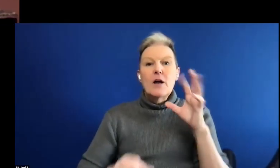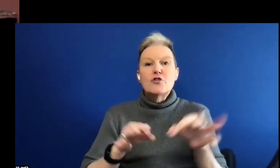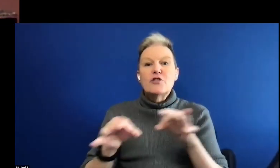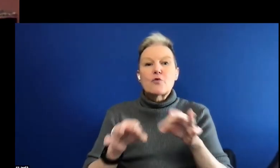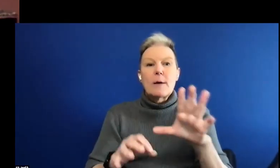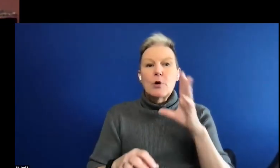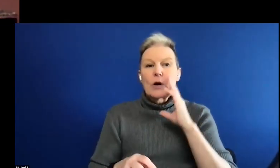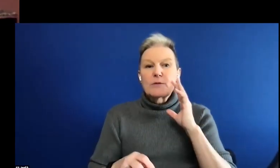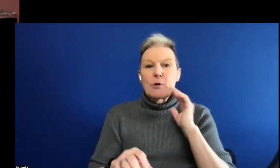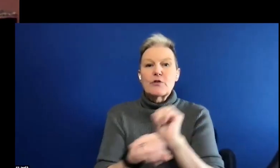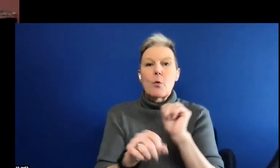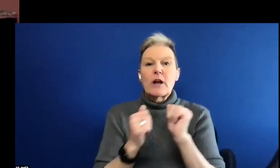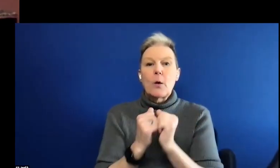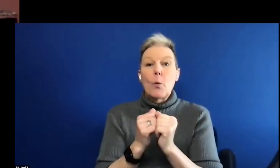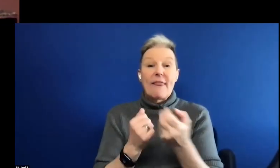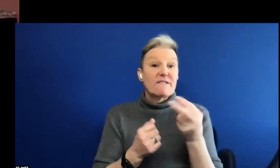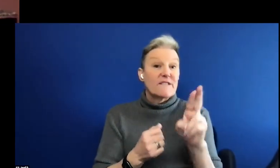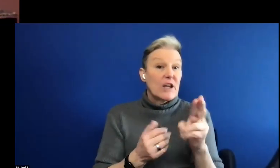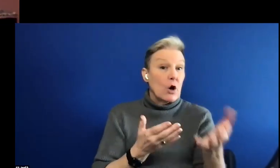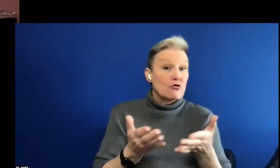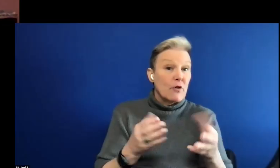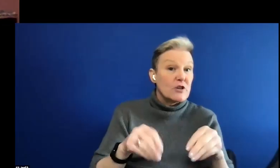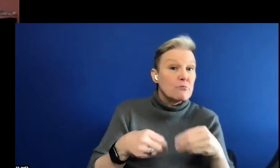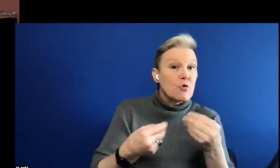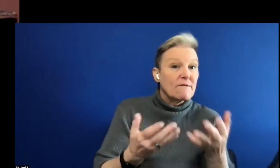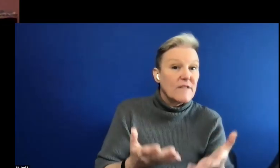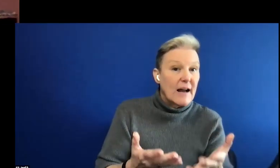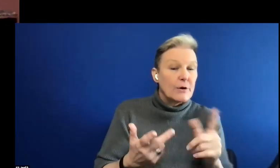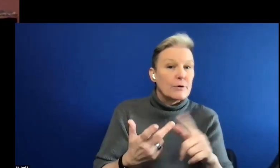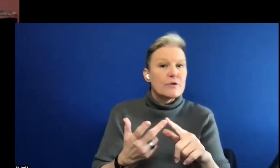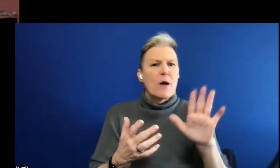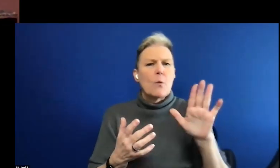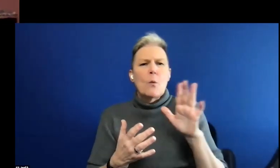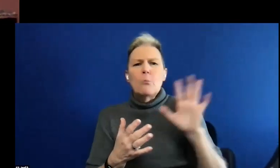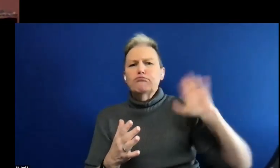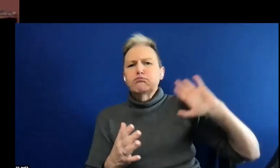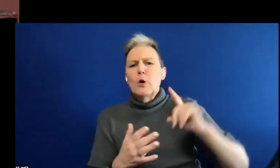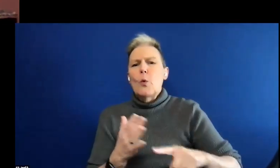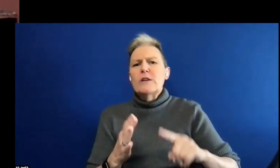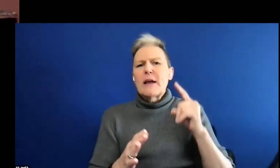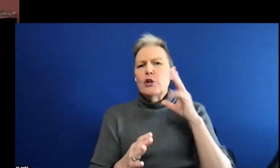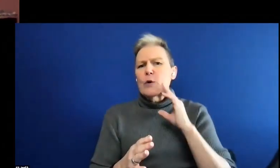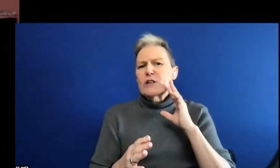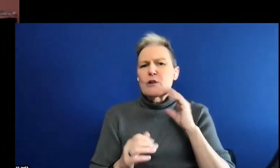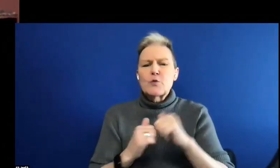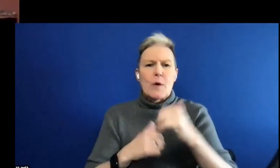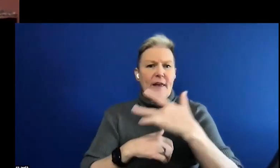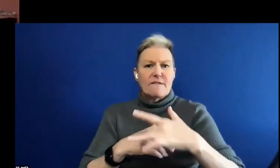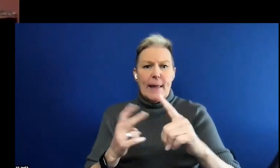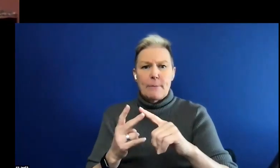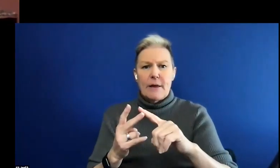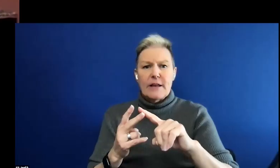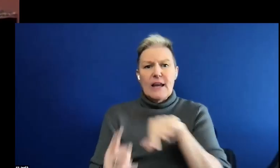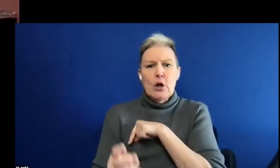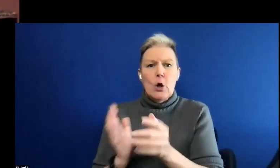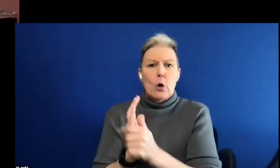experiences working with VR service providers, and what has been your experience with the availability, quality, and